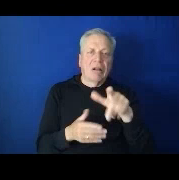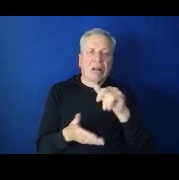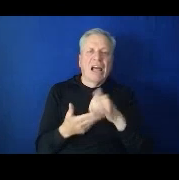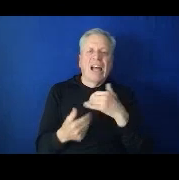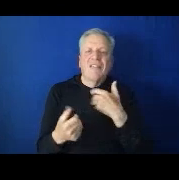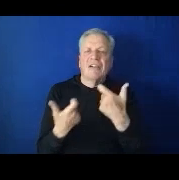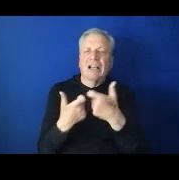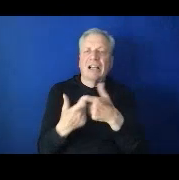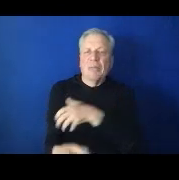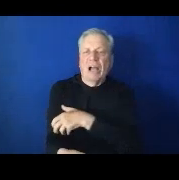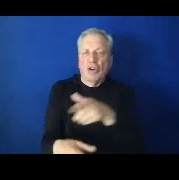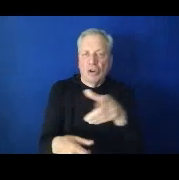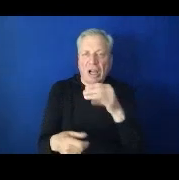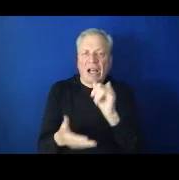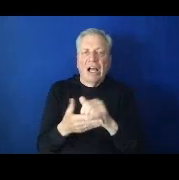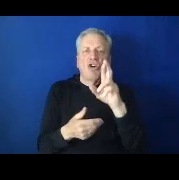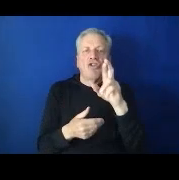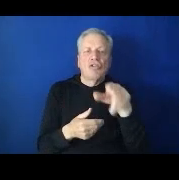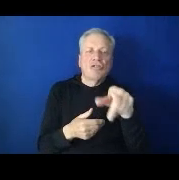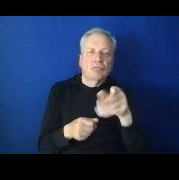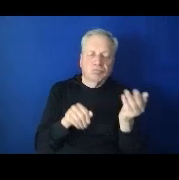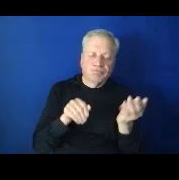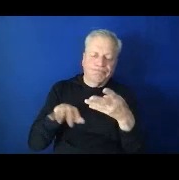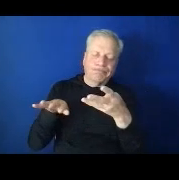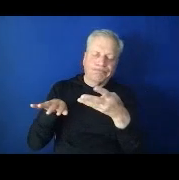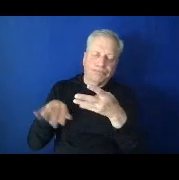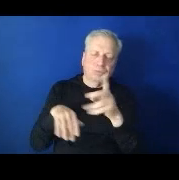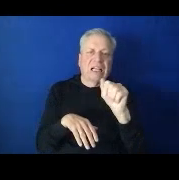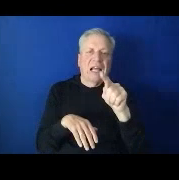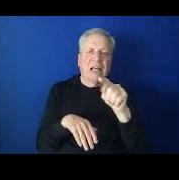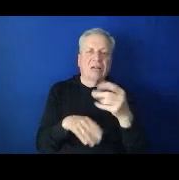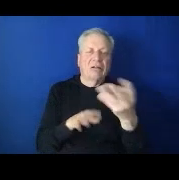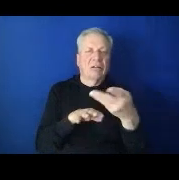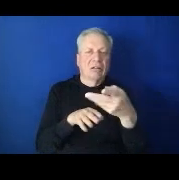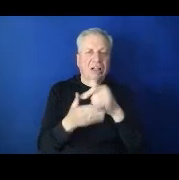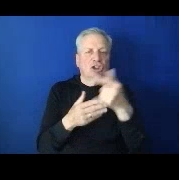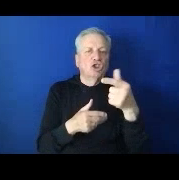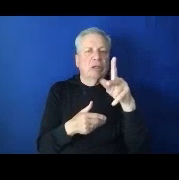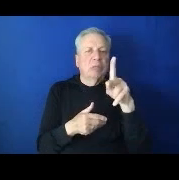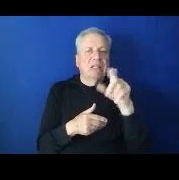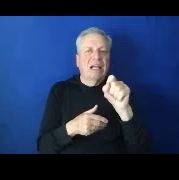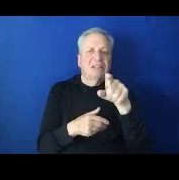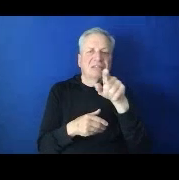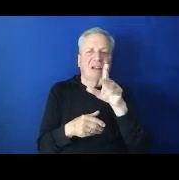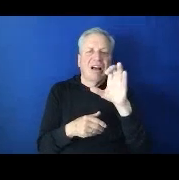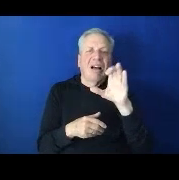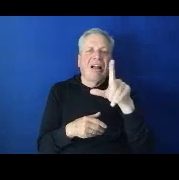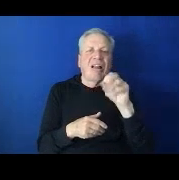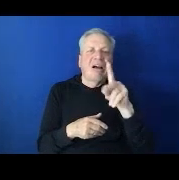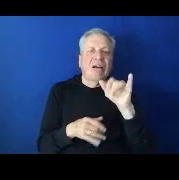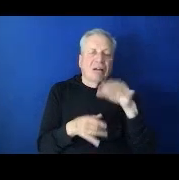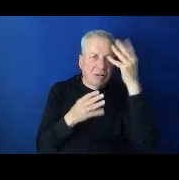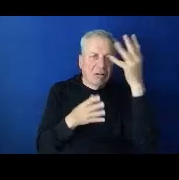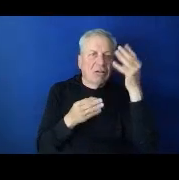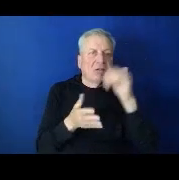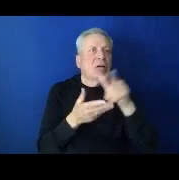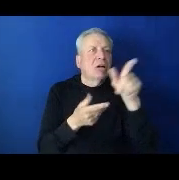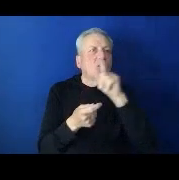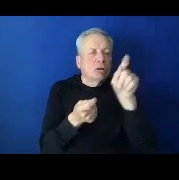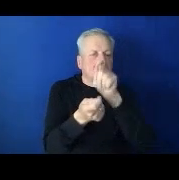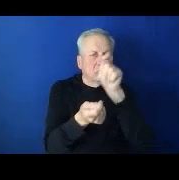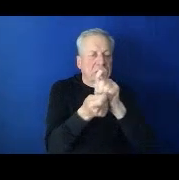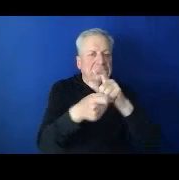the radio that shoots the data out. This is a little GPS clock. This talks to satellites that gets precise